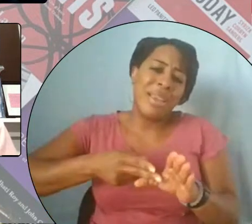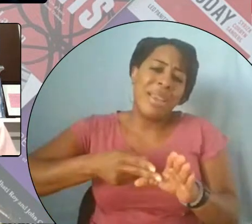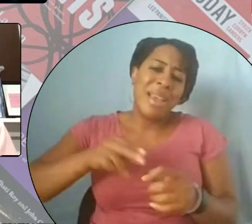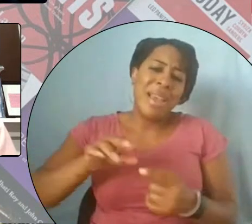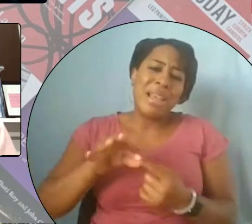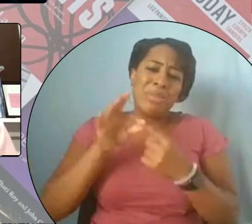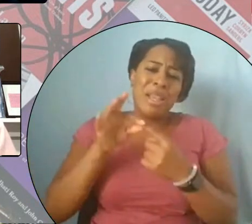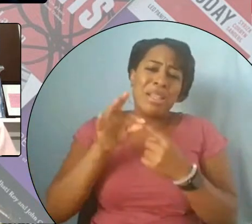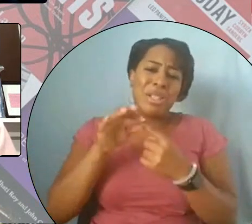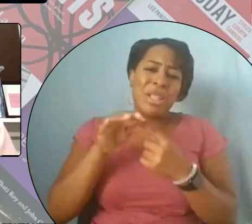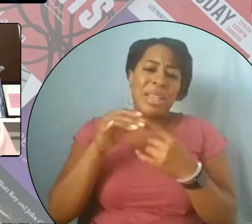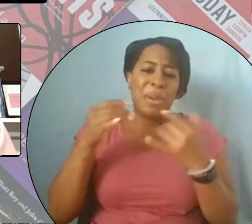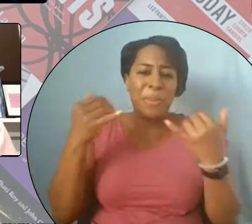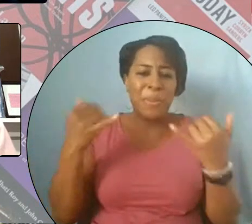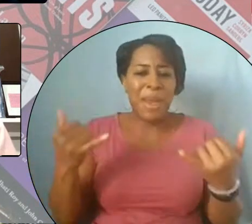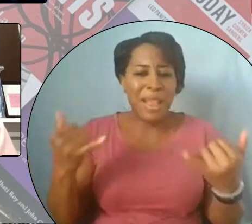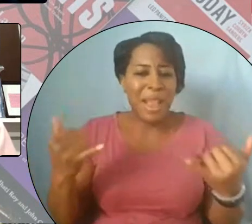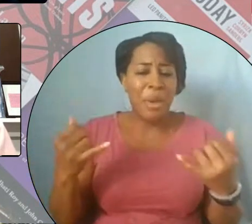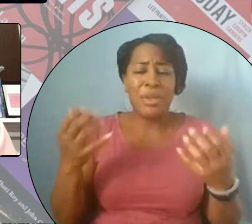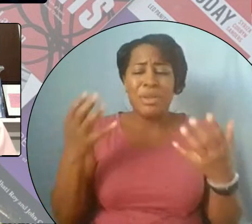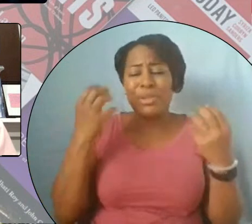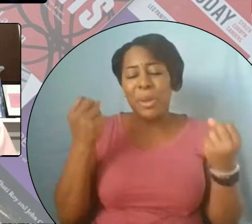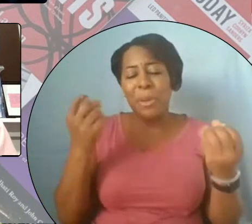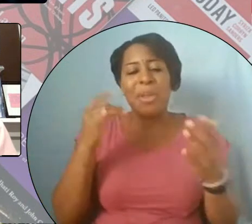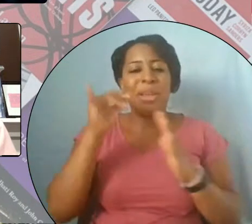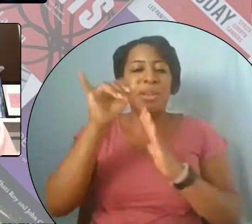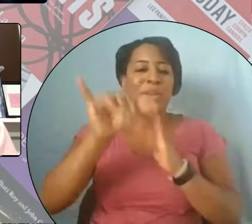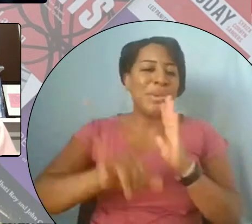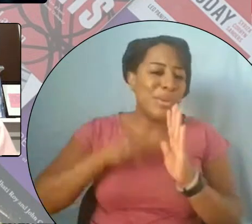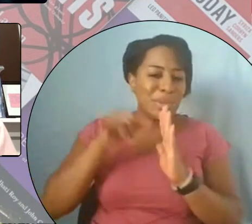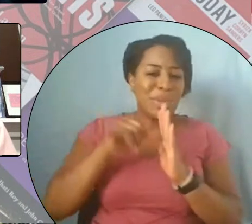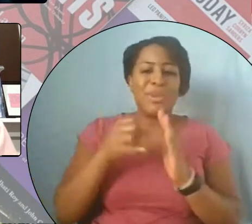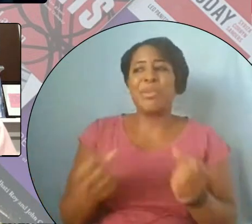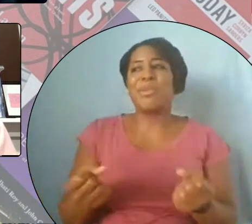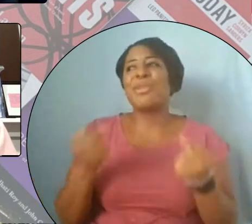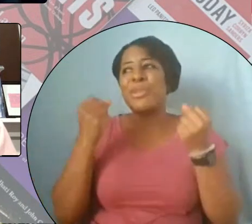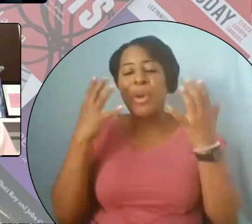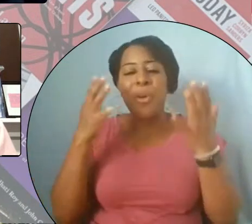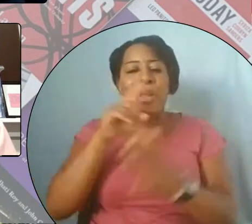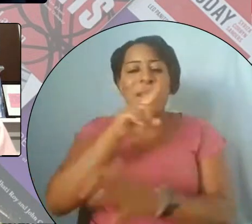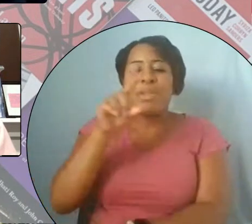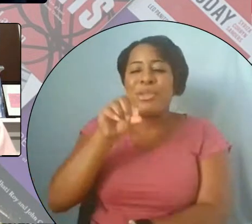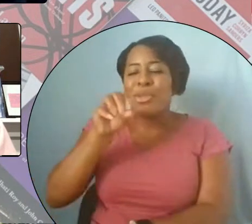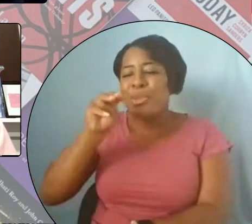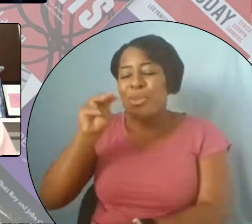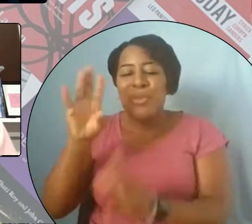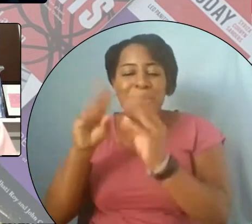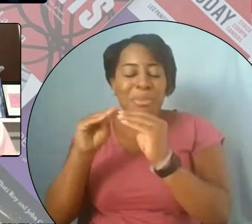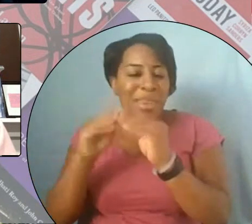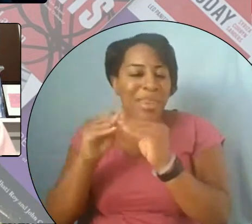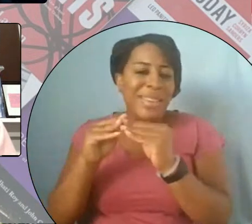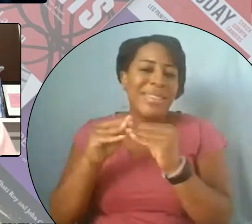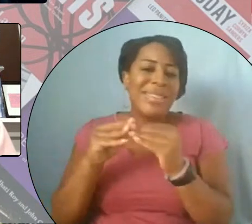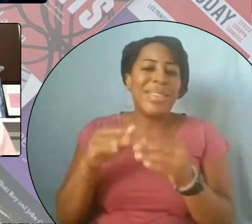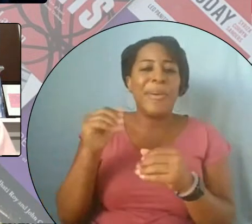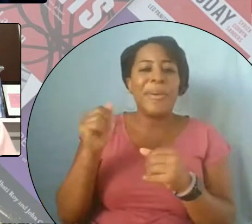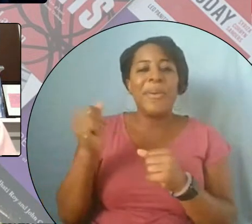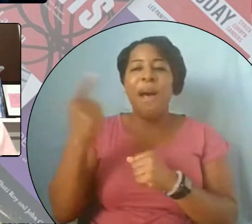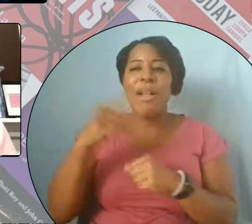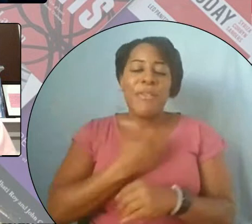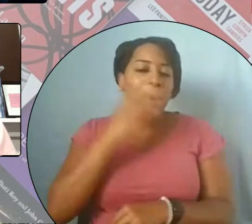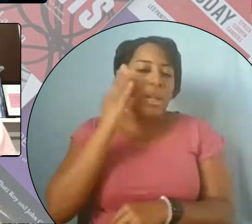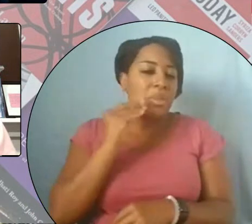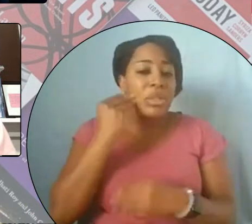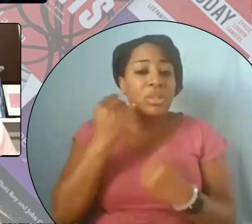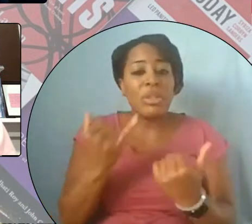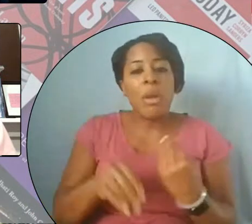of Sumathons and YouTubes galore all over. All of our experiences are now virtual, and we hope